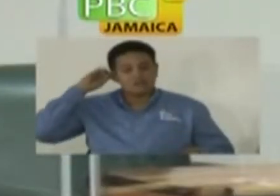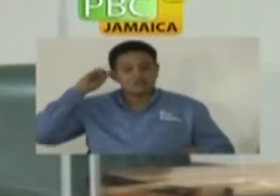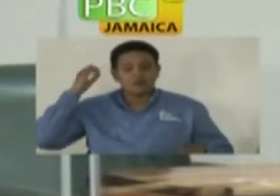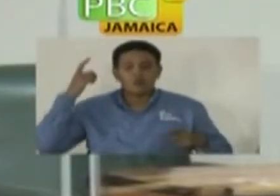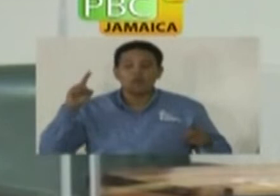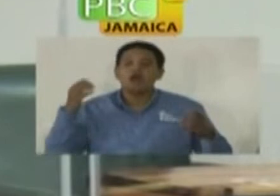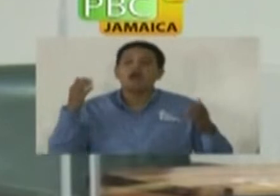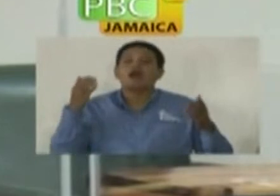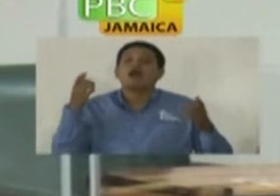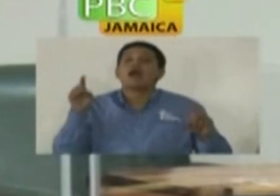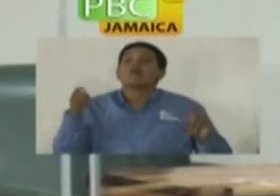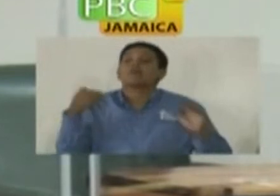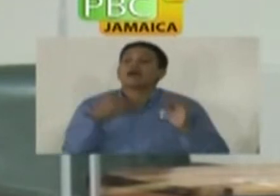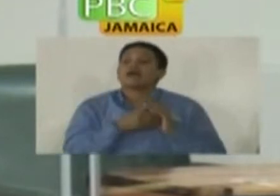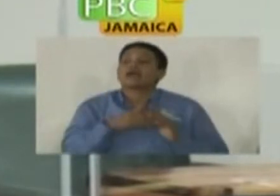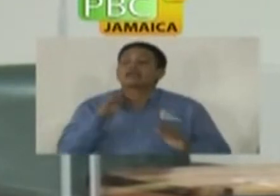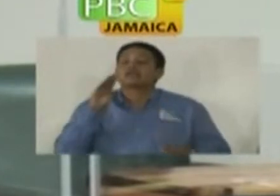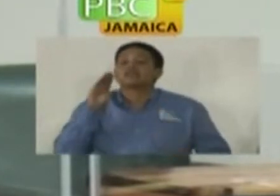against Boyce.